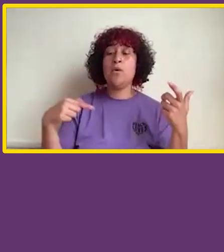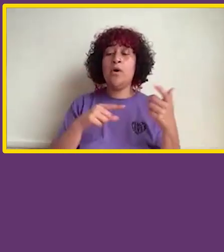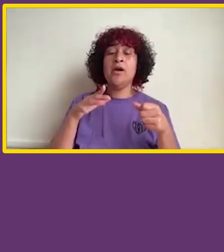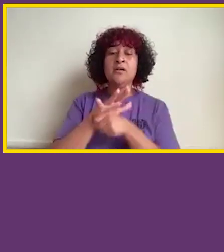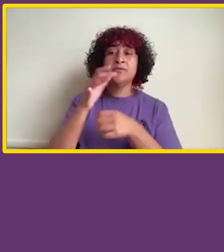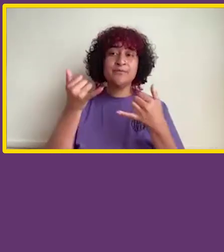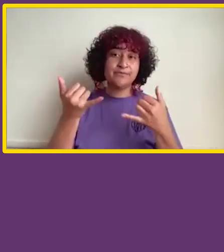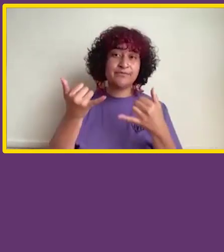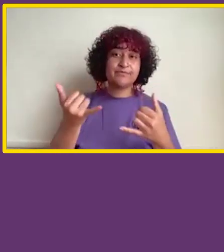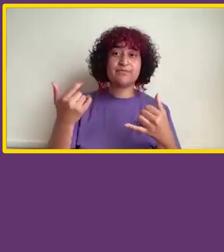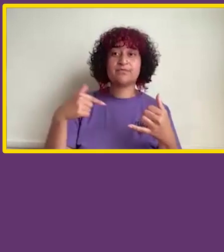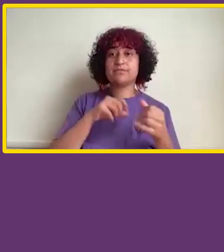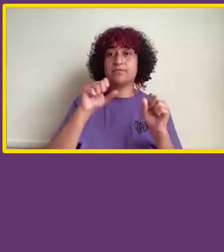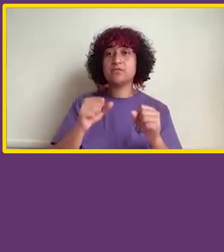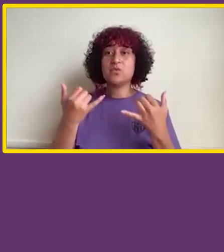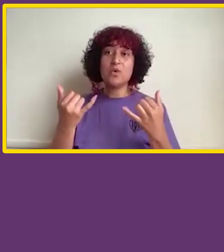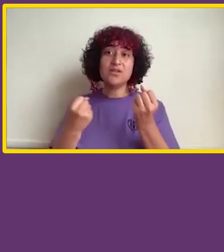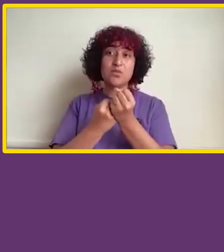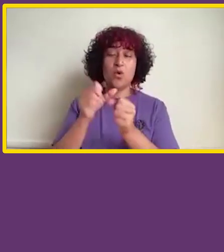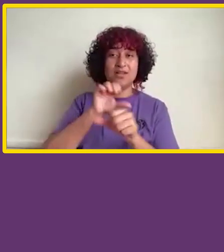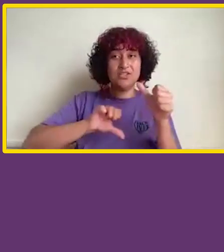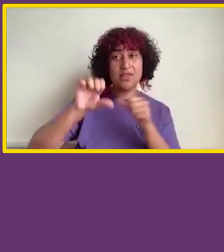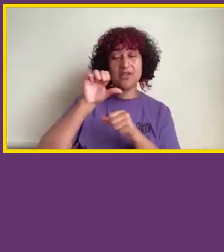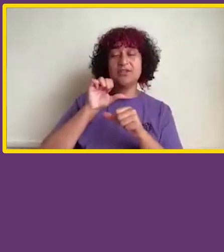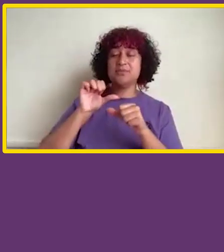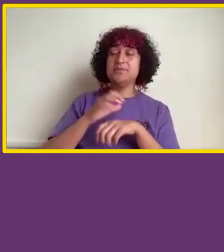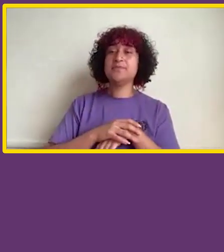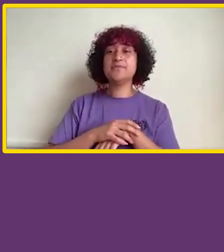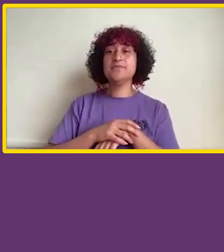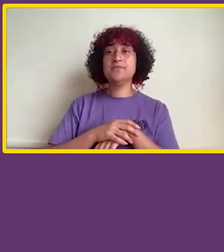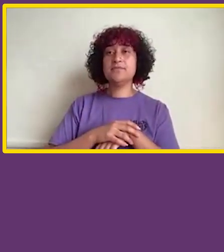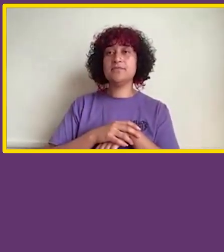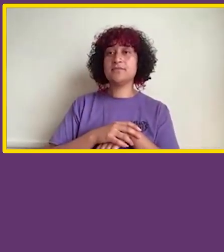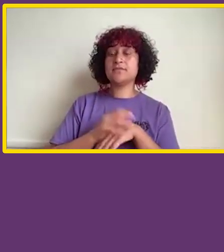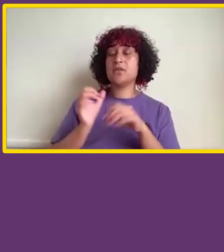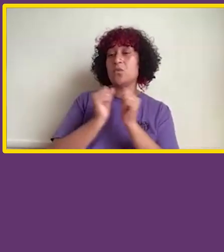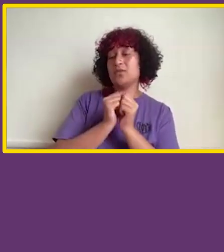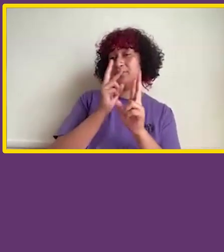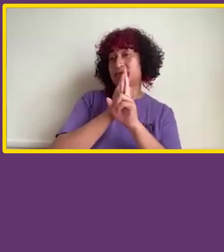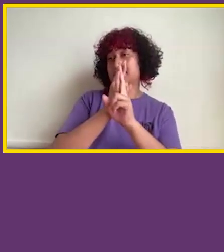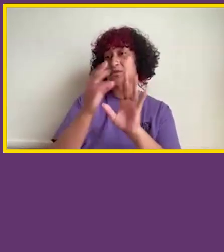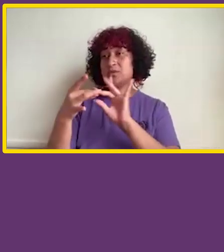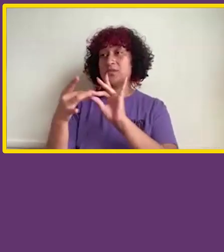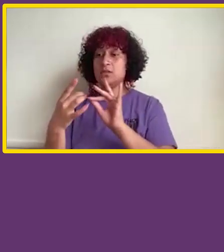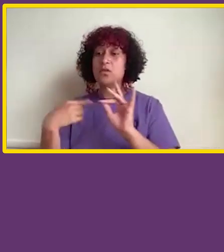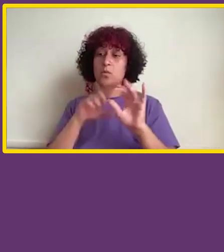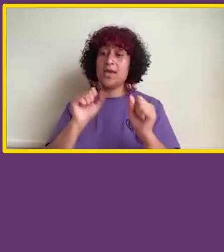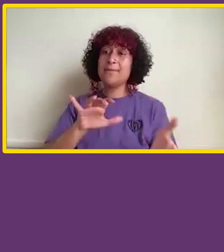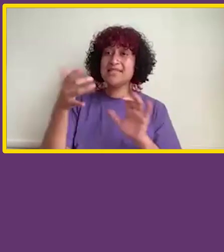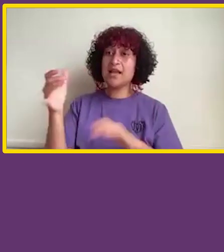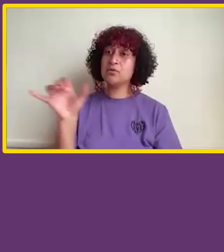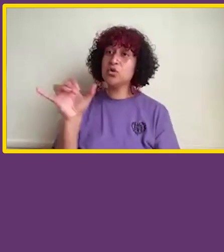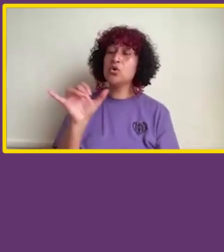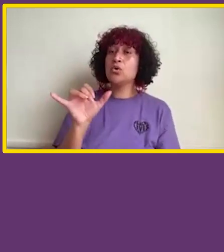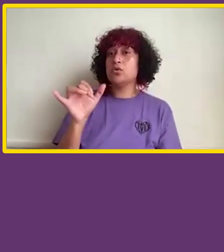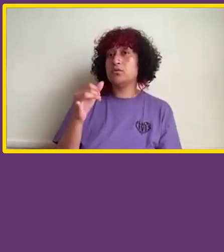right now support each other in relationship and with respect, and we can mess it up. And turns out